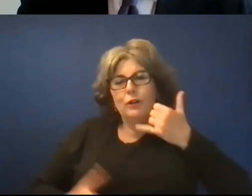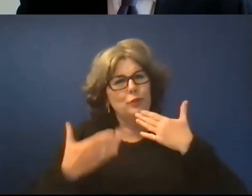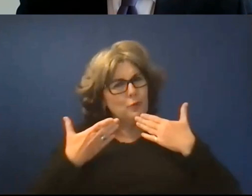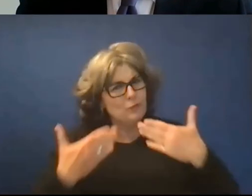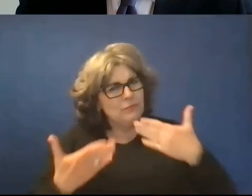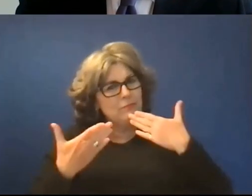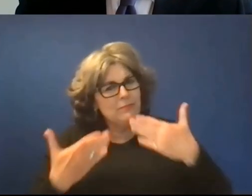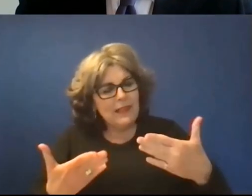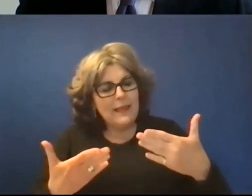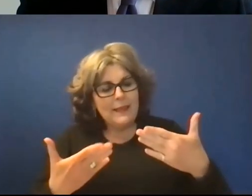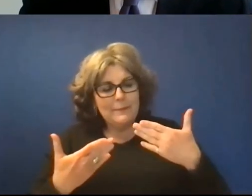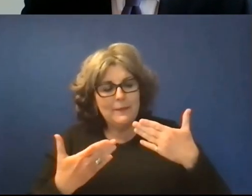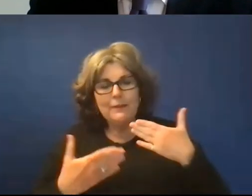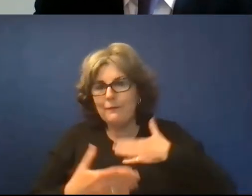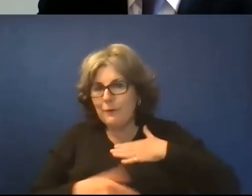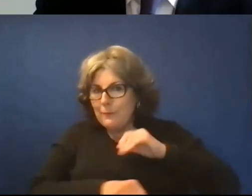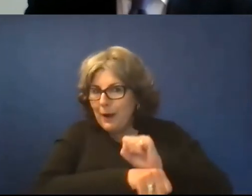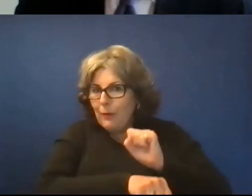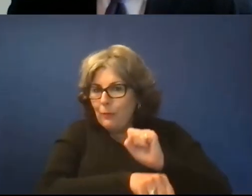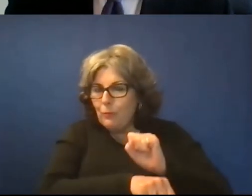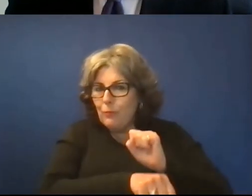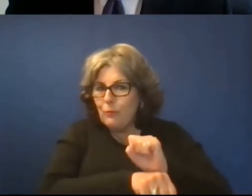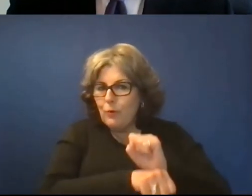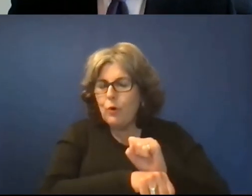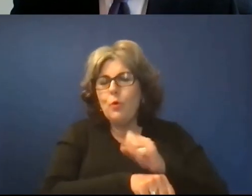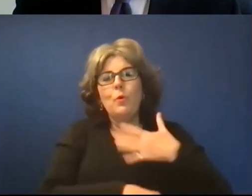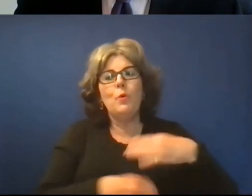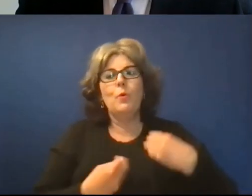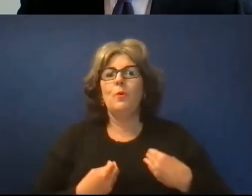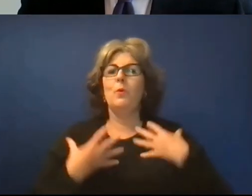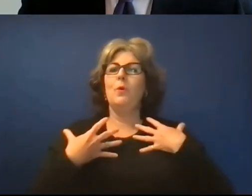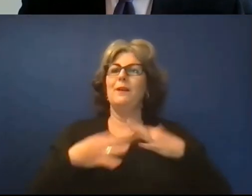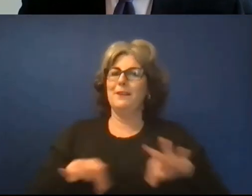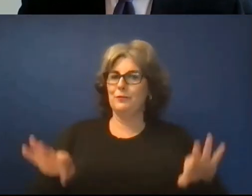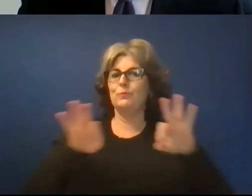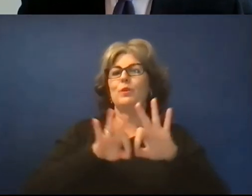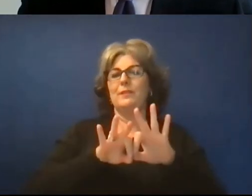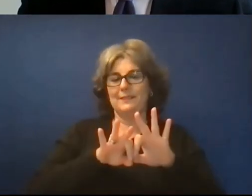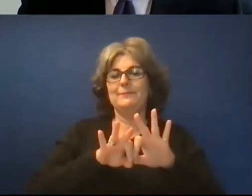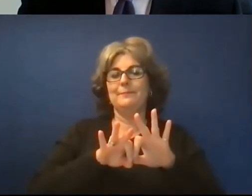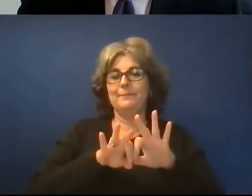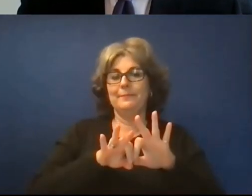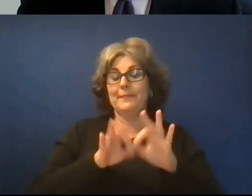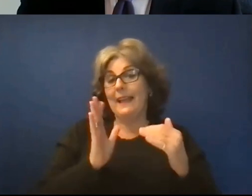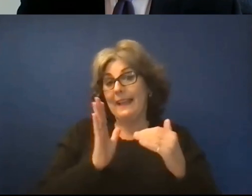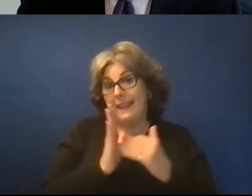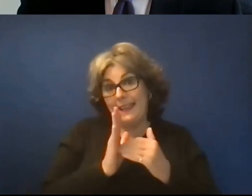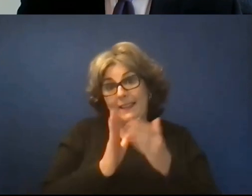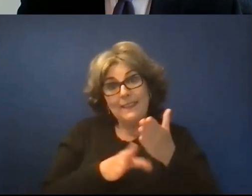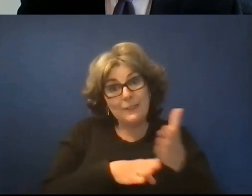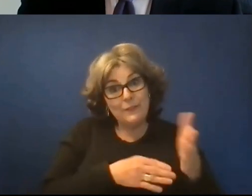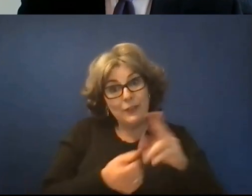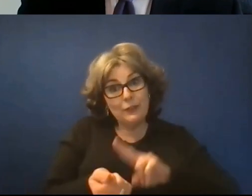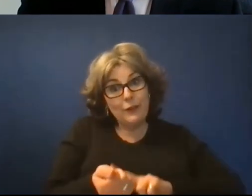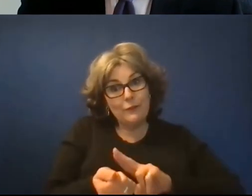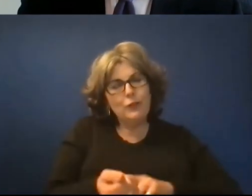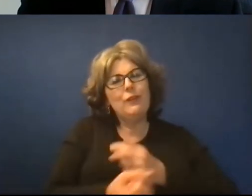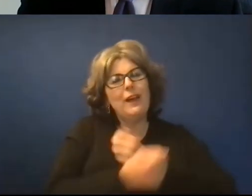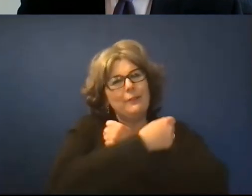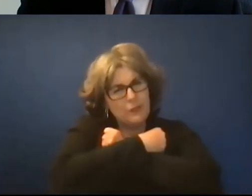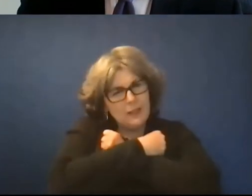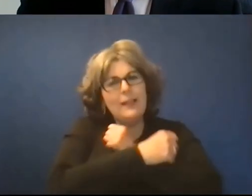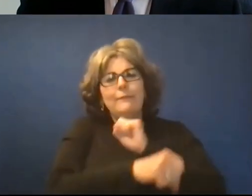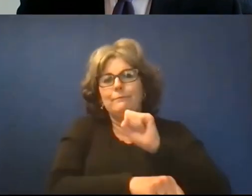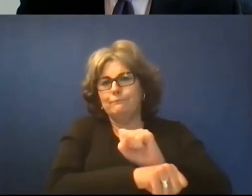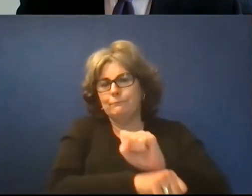for what I'm doing for them, it makes it all worthwhile. Again, in this field, you have to really love what you're